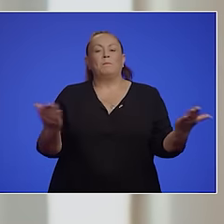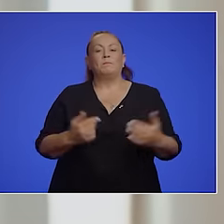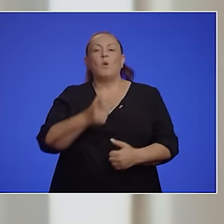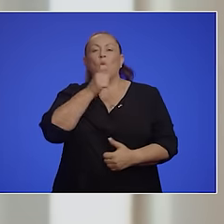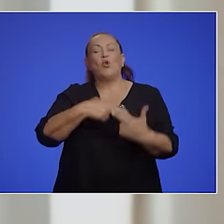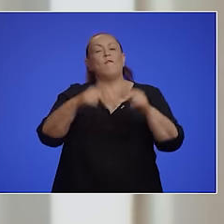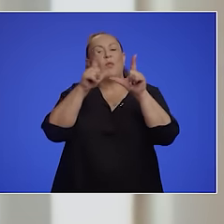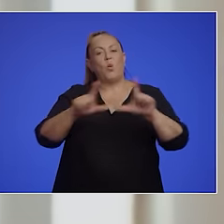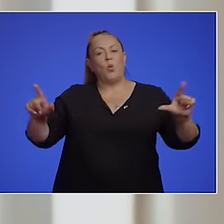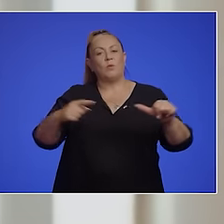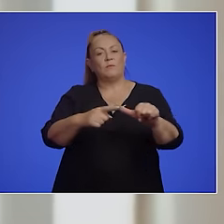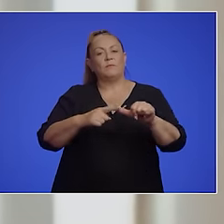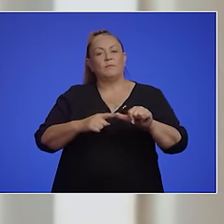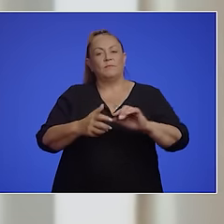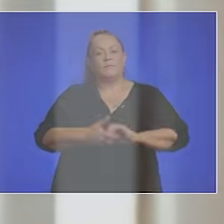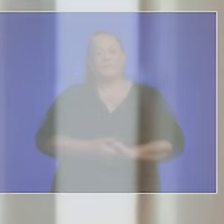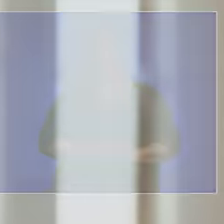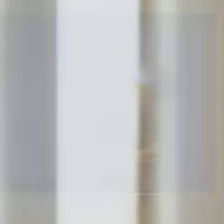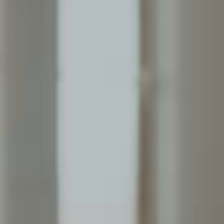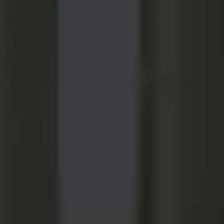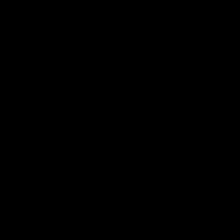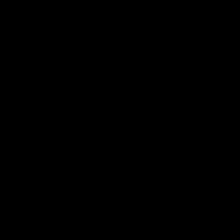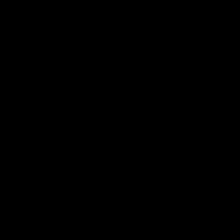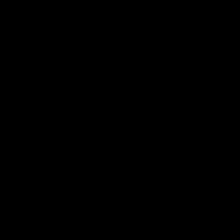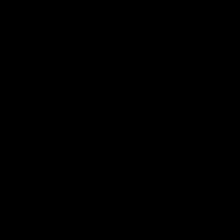The word of the Lord. Thanks be to God.